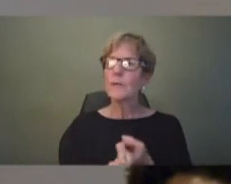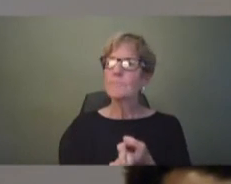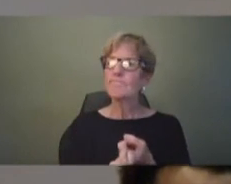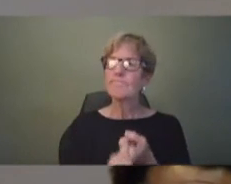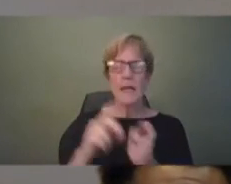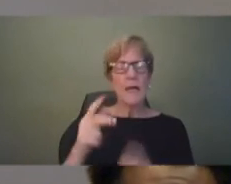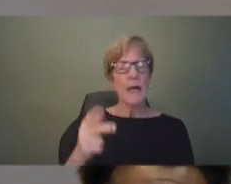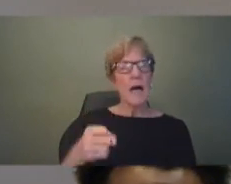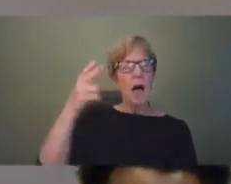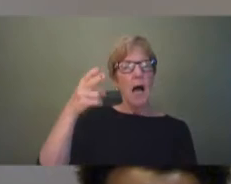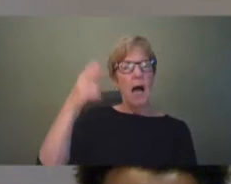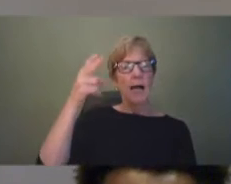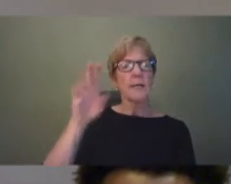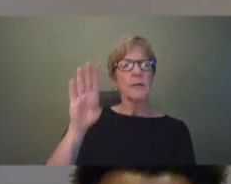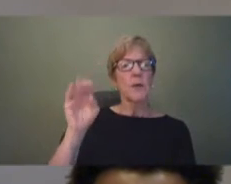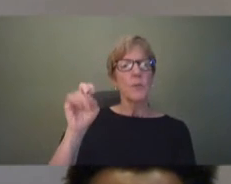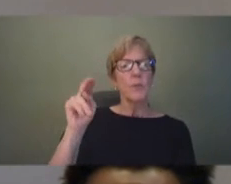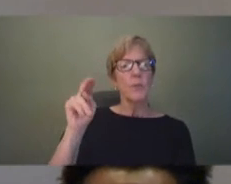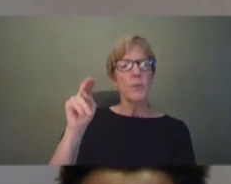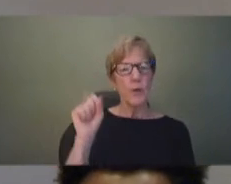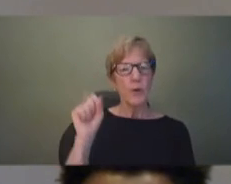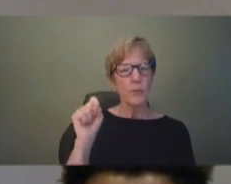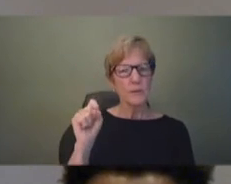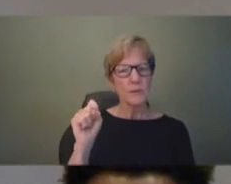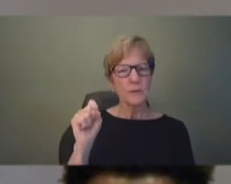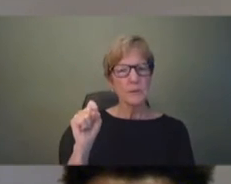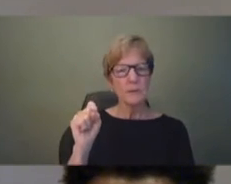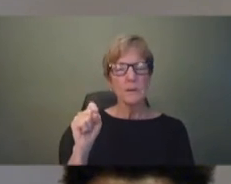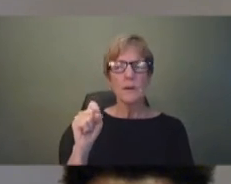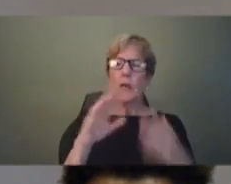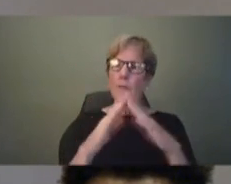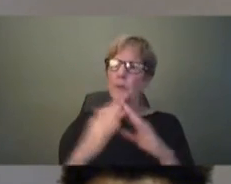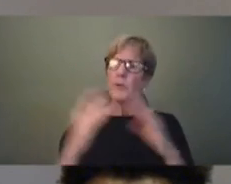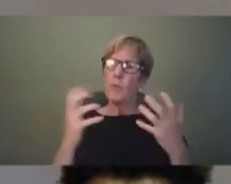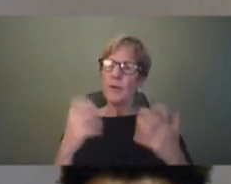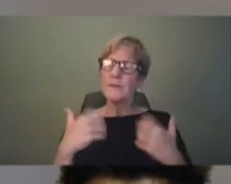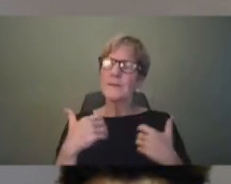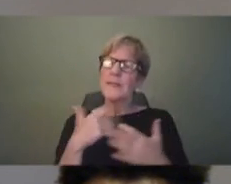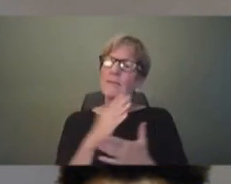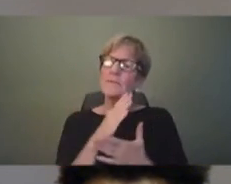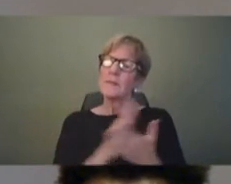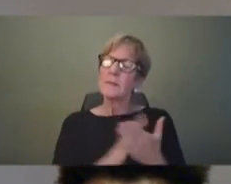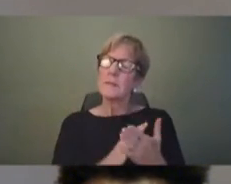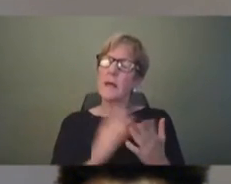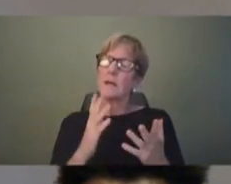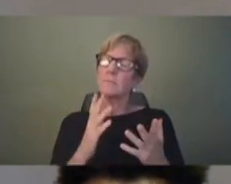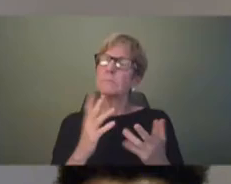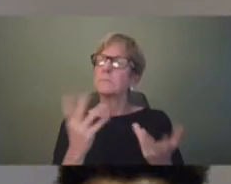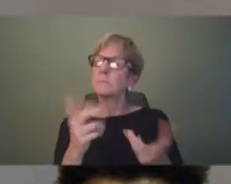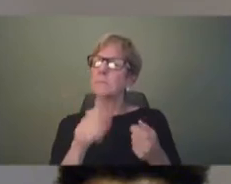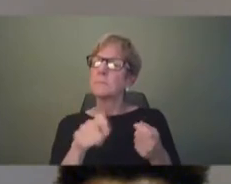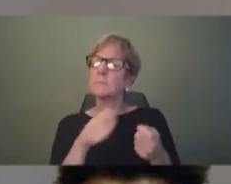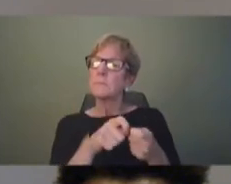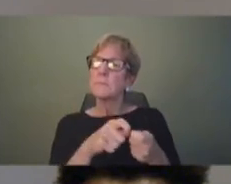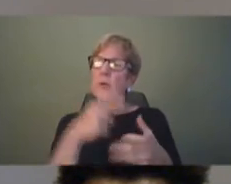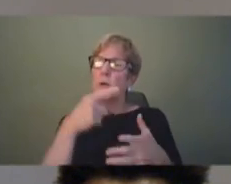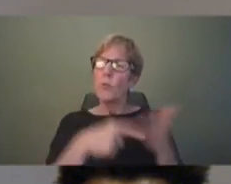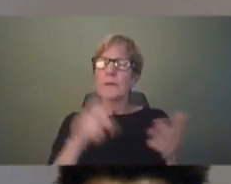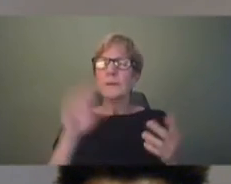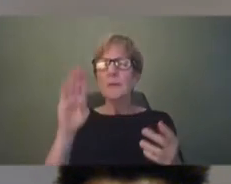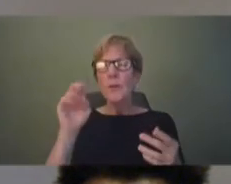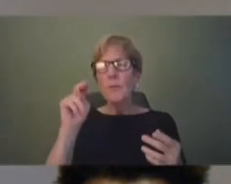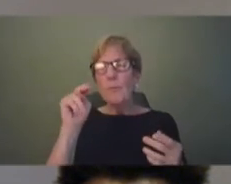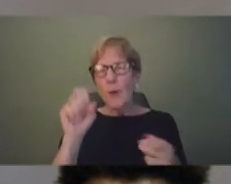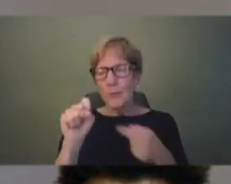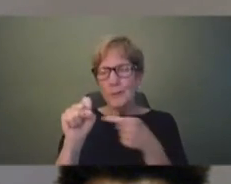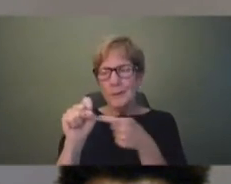with bonuses then the community wants to have some insight into what do those bonuses really mean and how